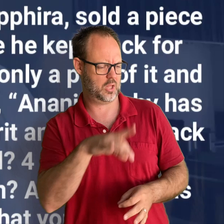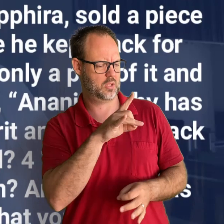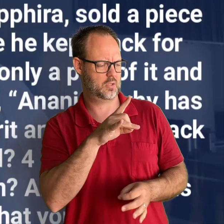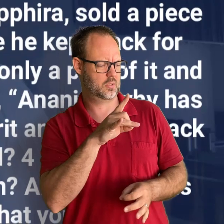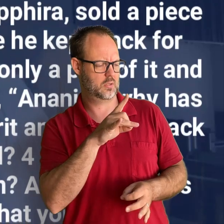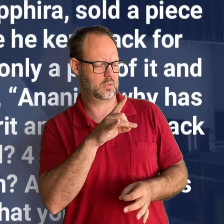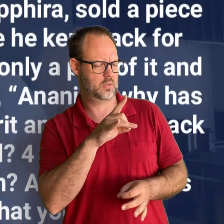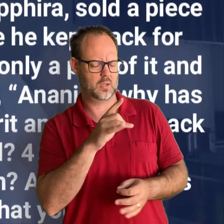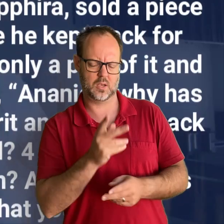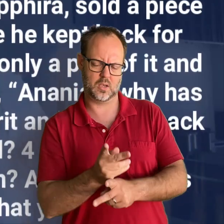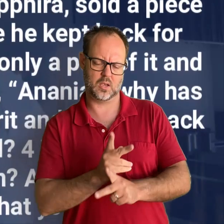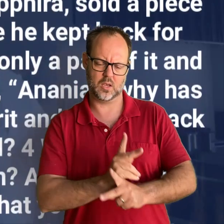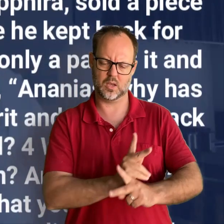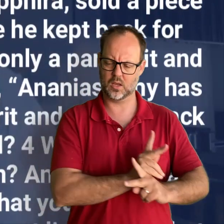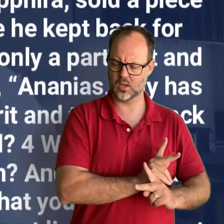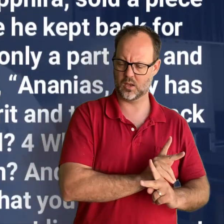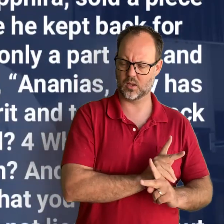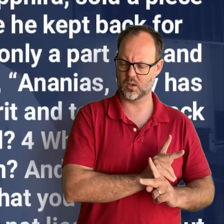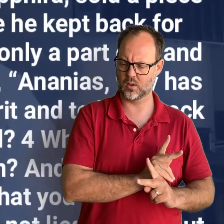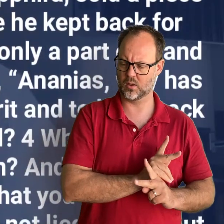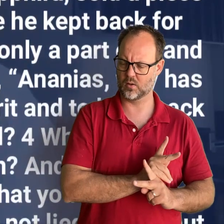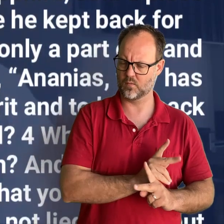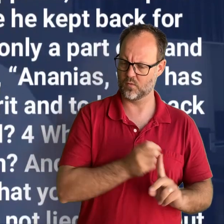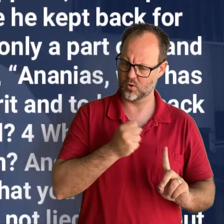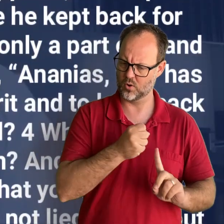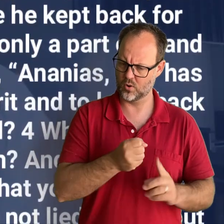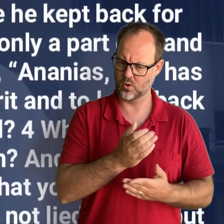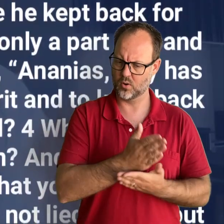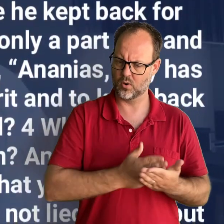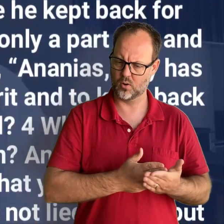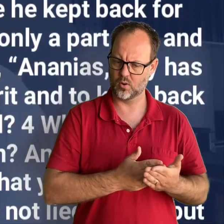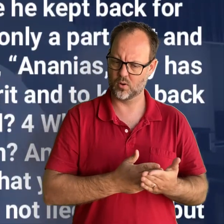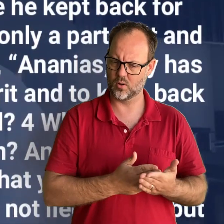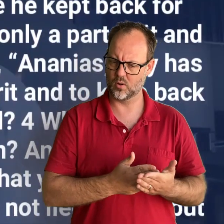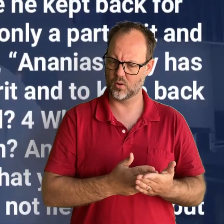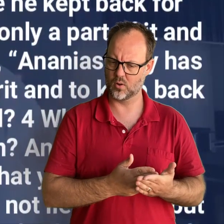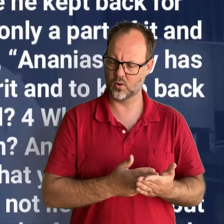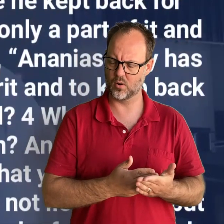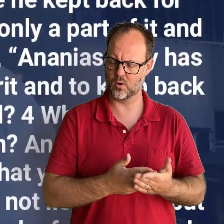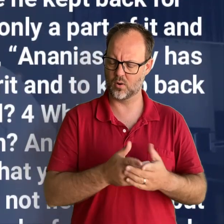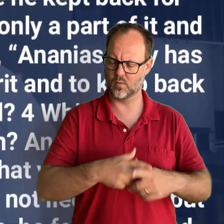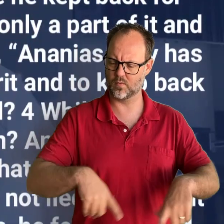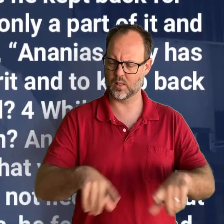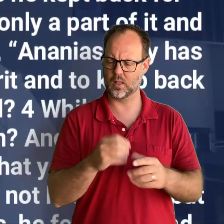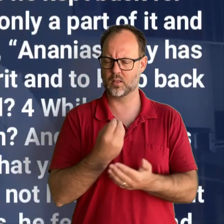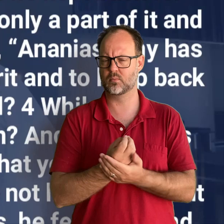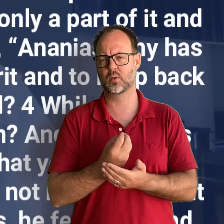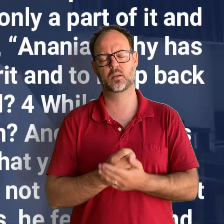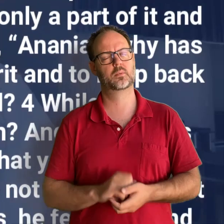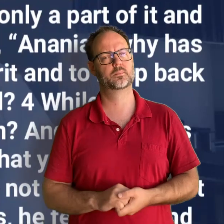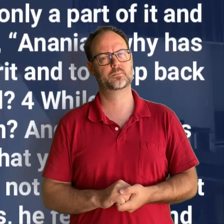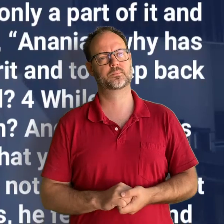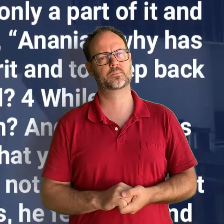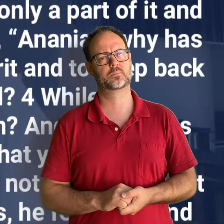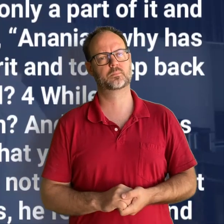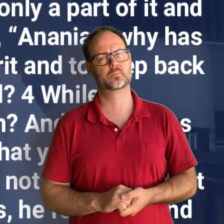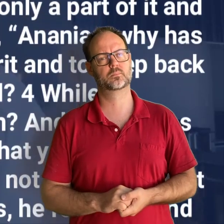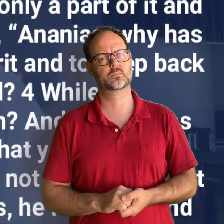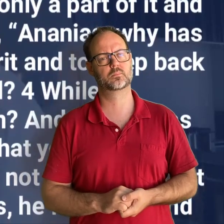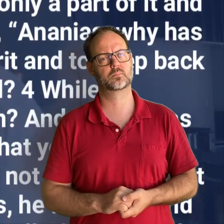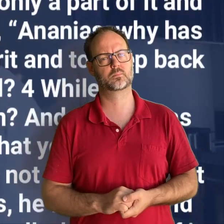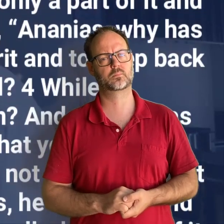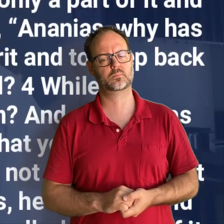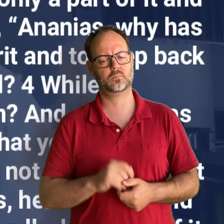Spirit and keep back for yourself a part of the proceeds of the land? While it